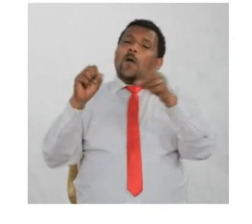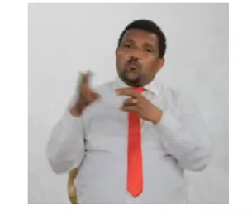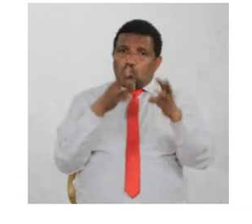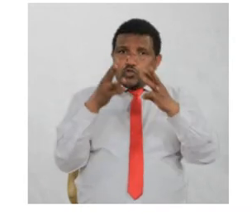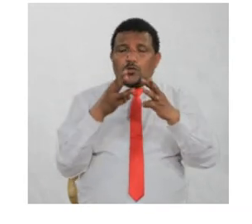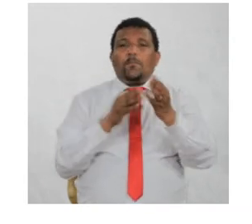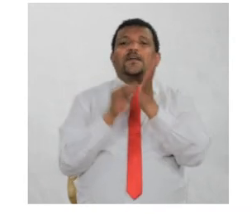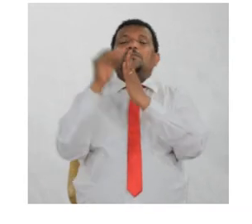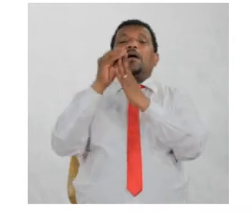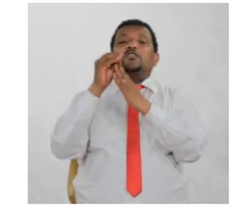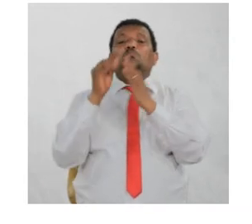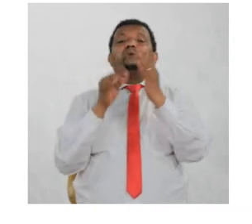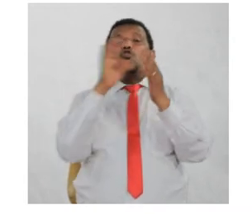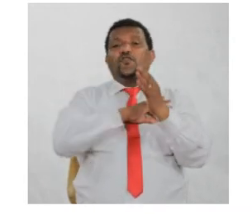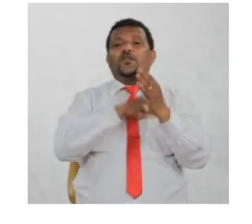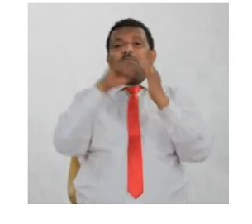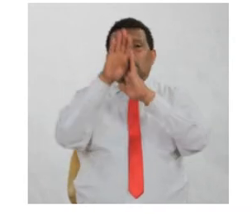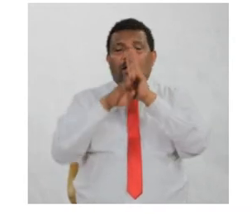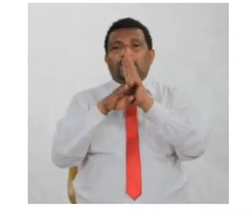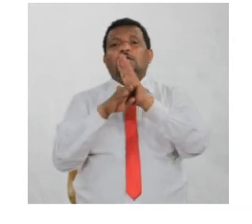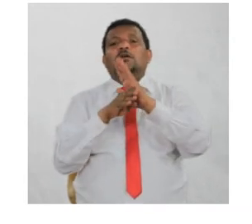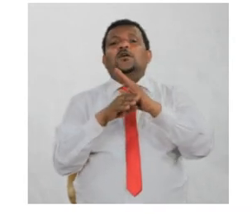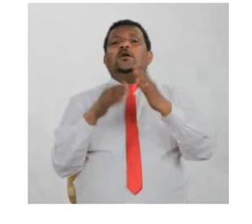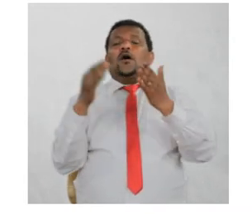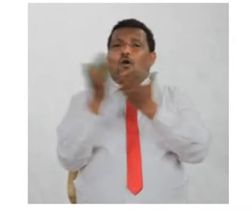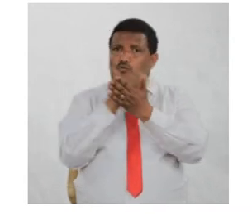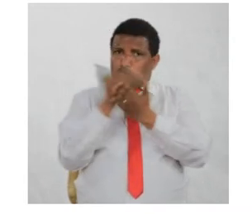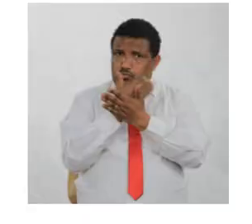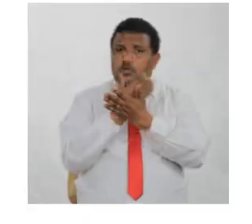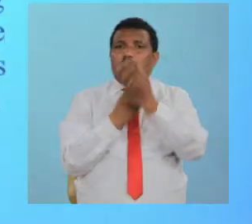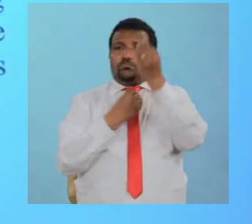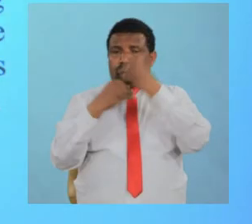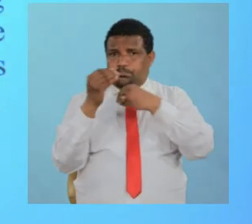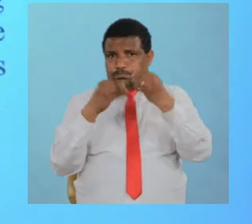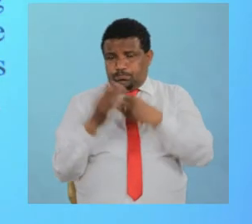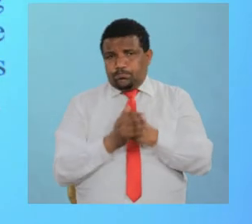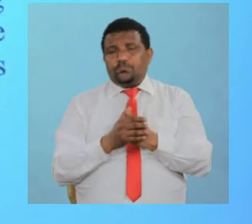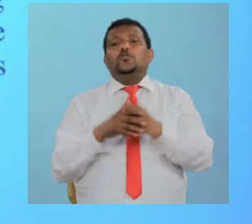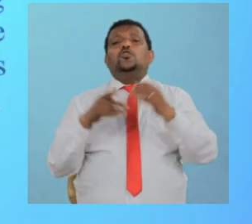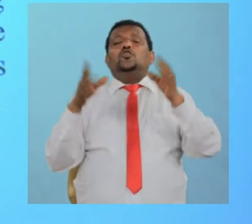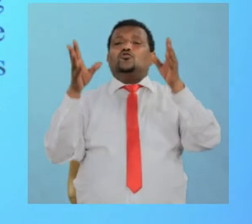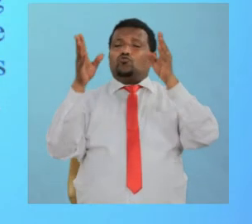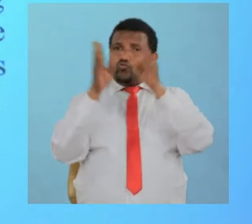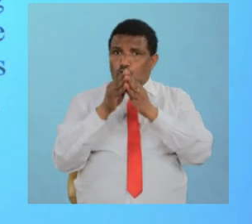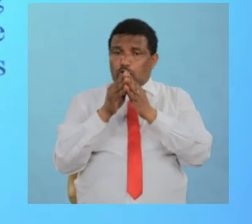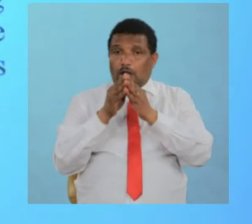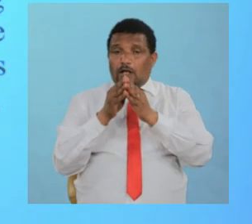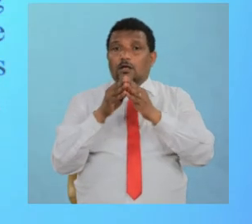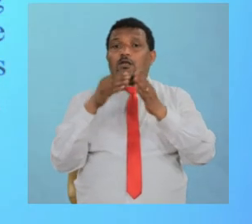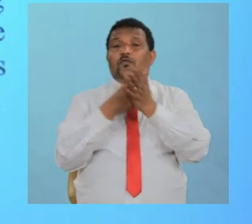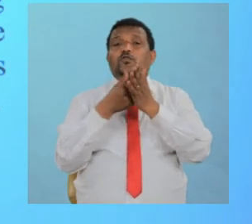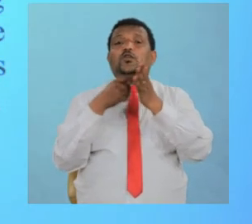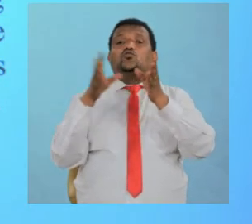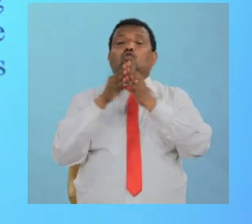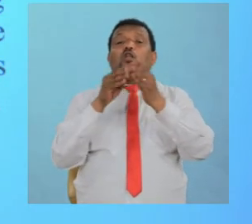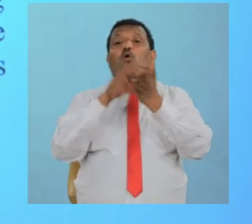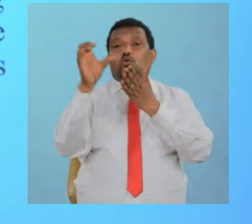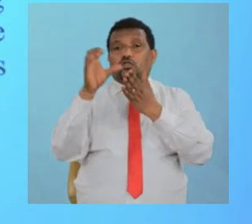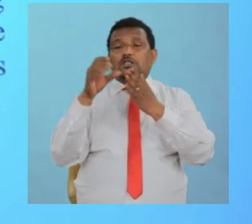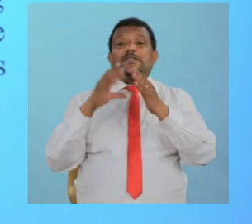by producing and selling an output level where total revenue exceeds total cost by the greatest amount. For